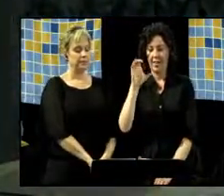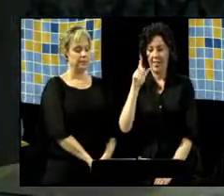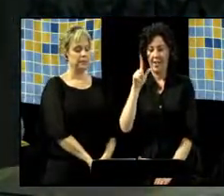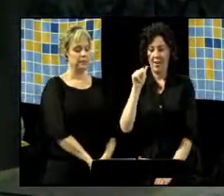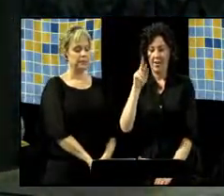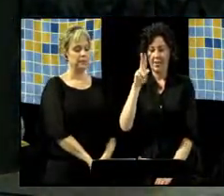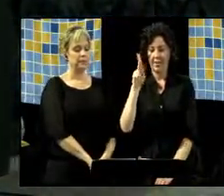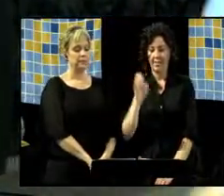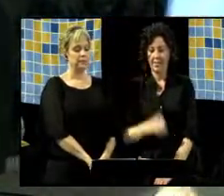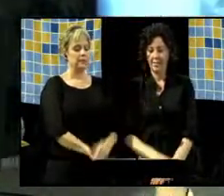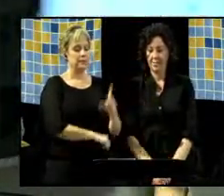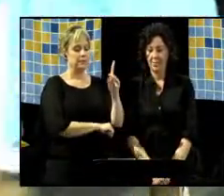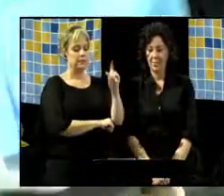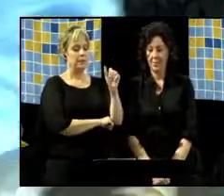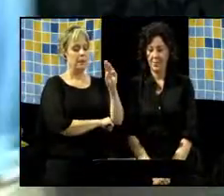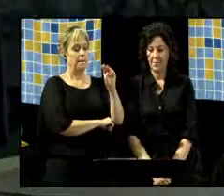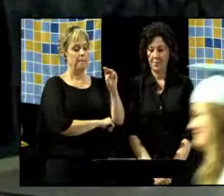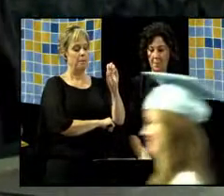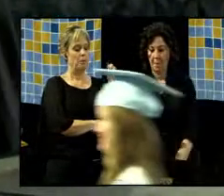Damani Christine Clayton,